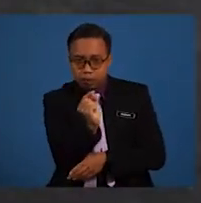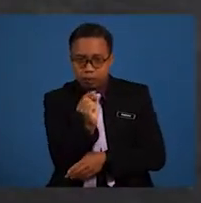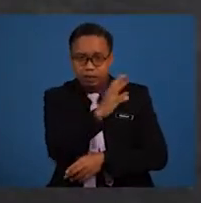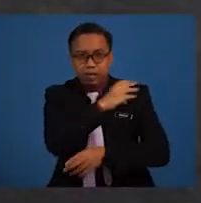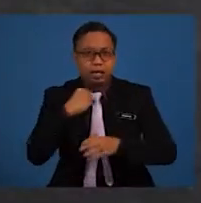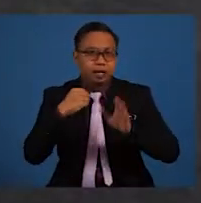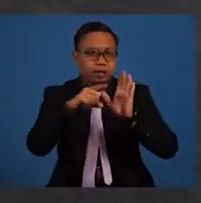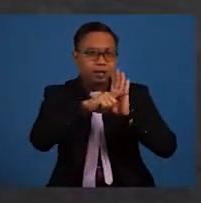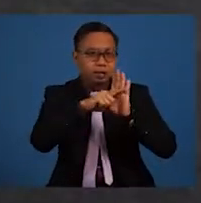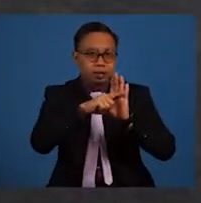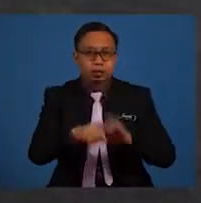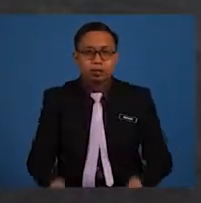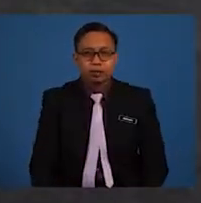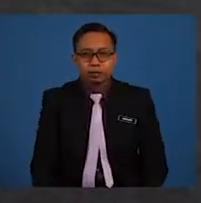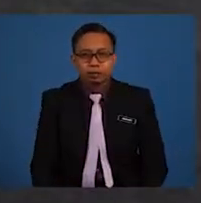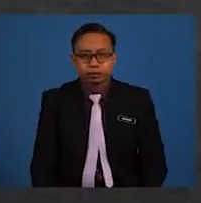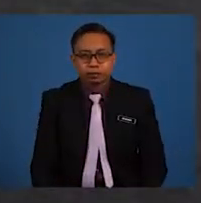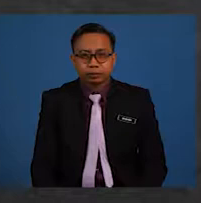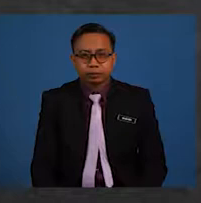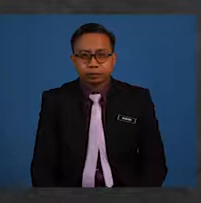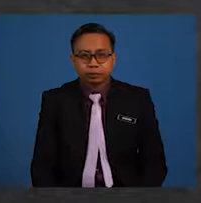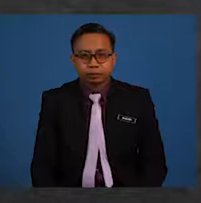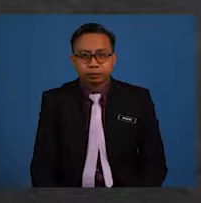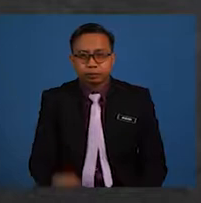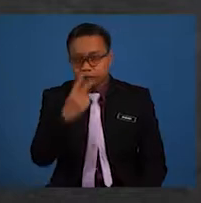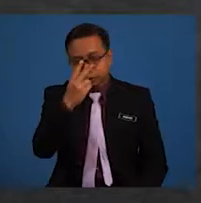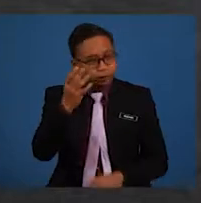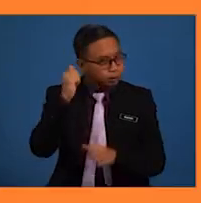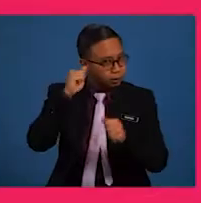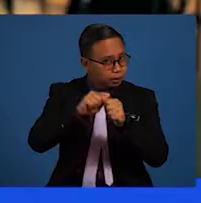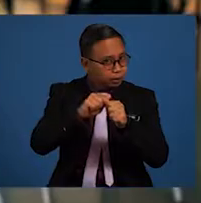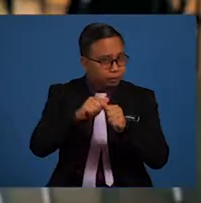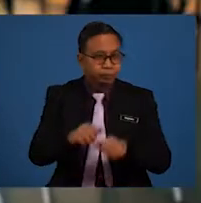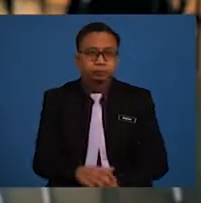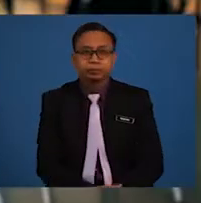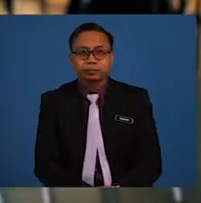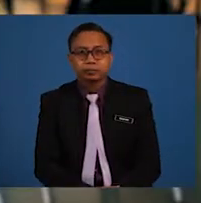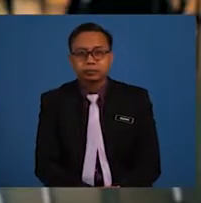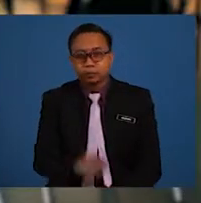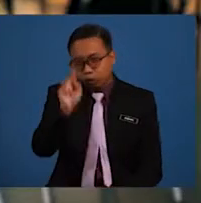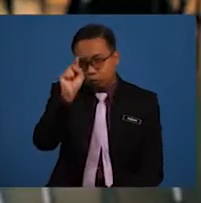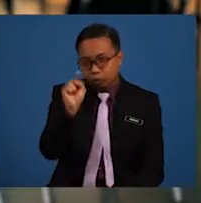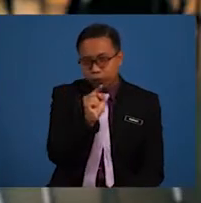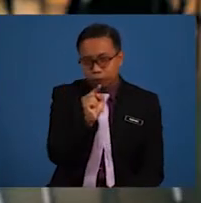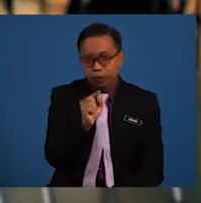dash? Come, let us recap. The comma.